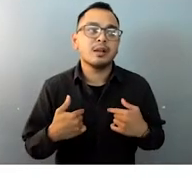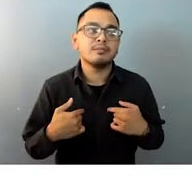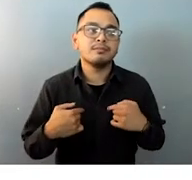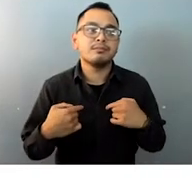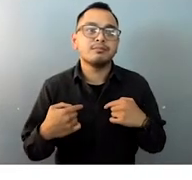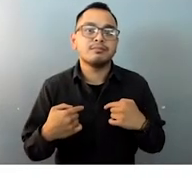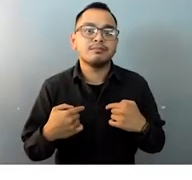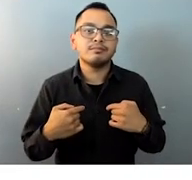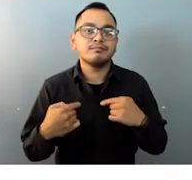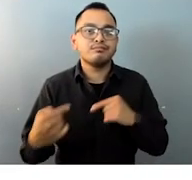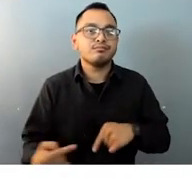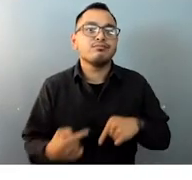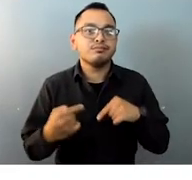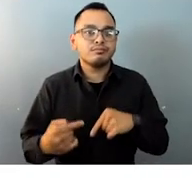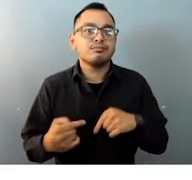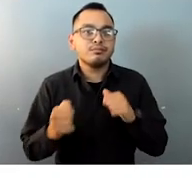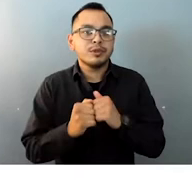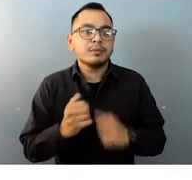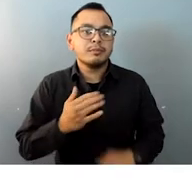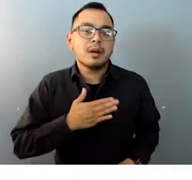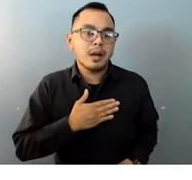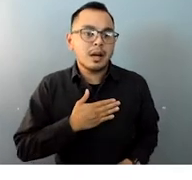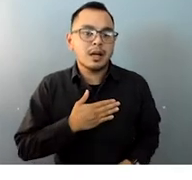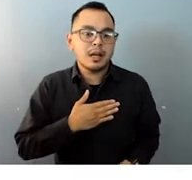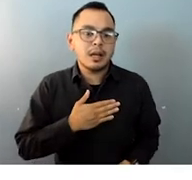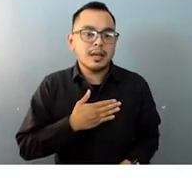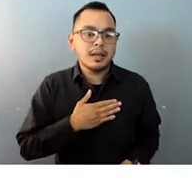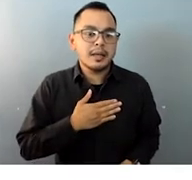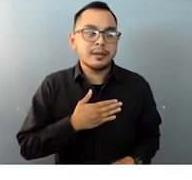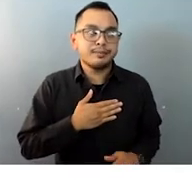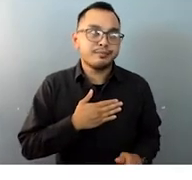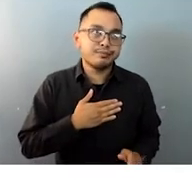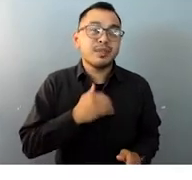I currently am struggling with my own,